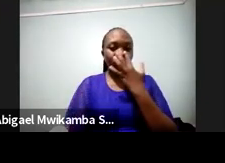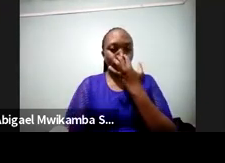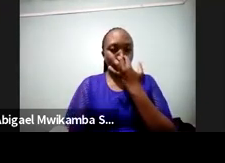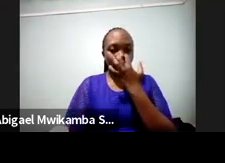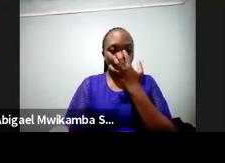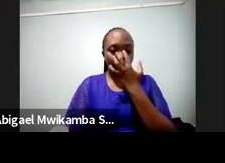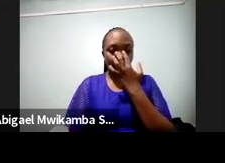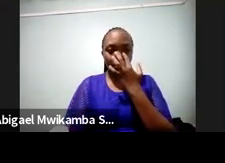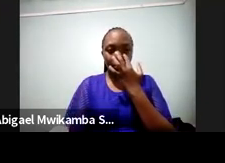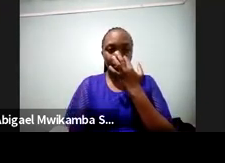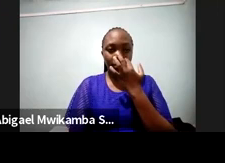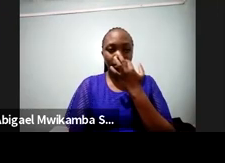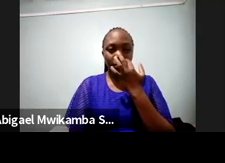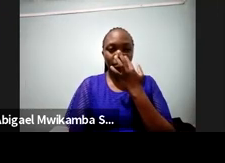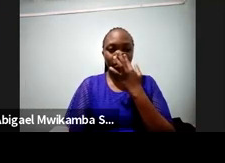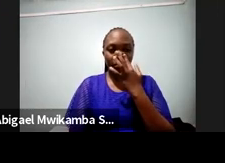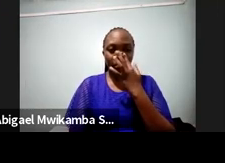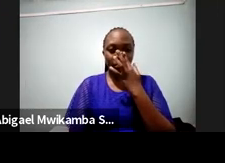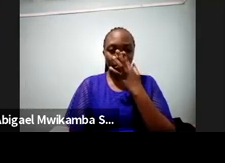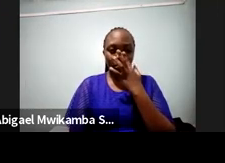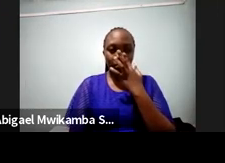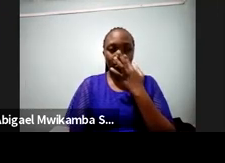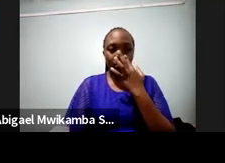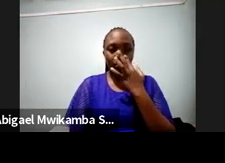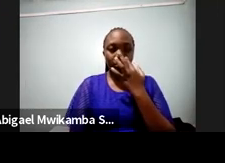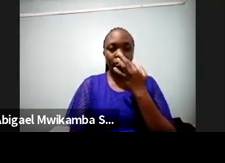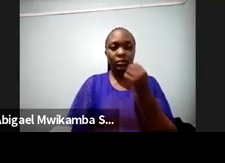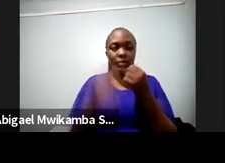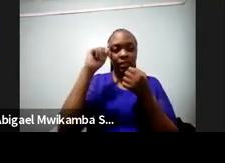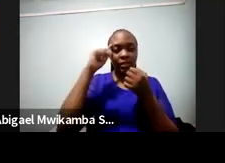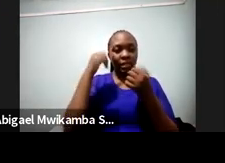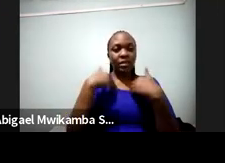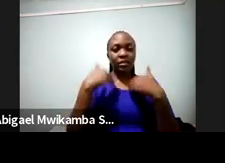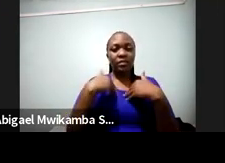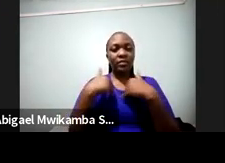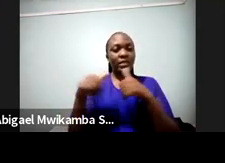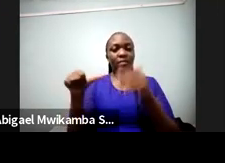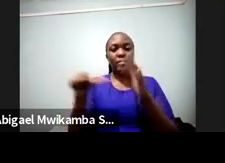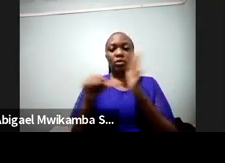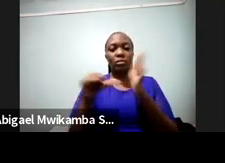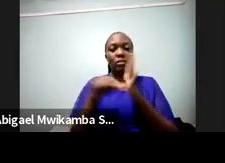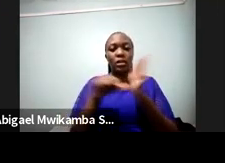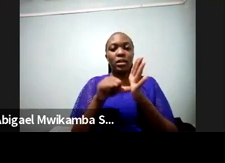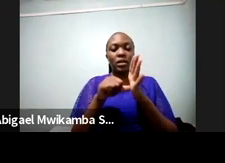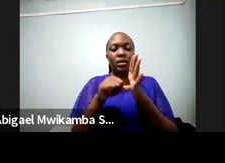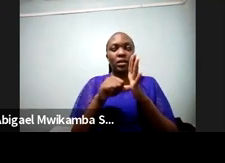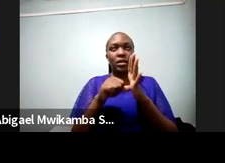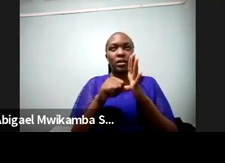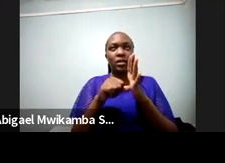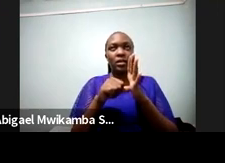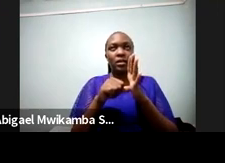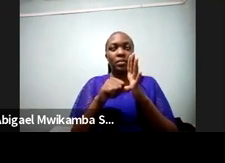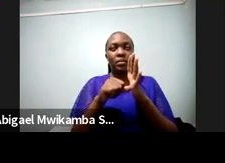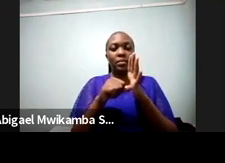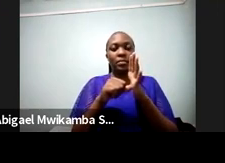I think we are having difficulties in connectivity, and I'm suggesting that we tackle questions and call it a day at